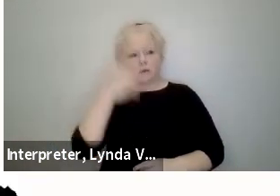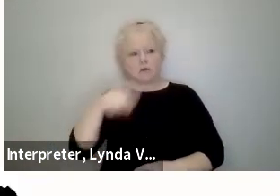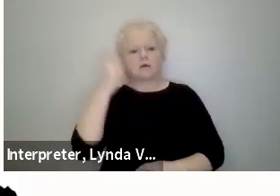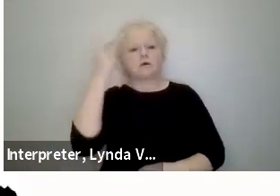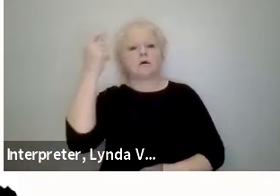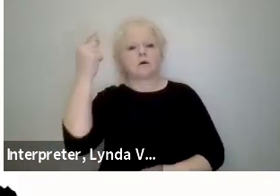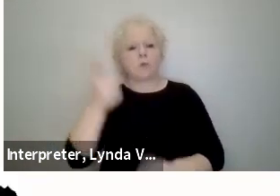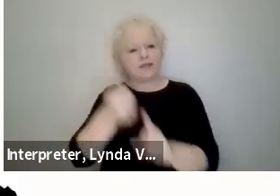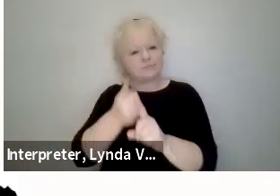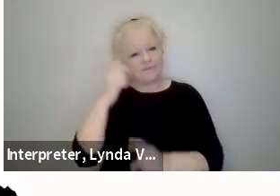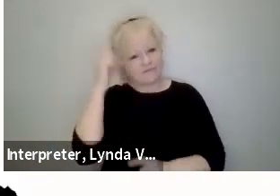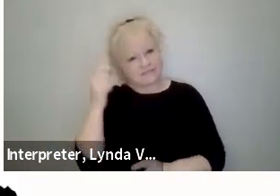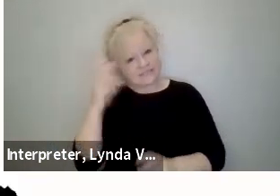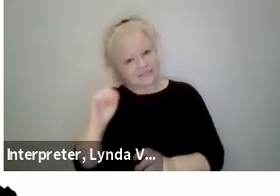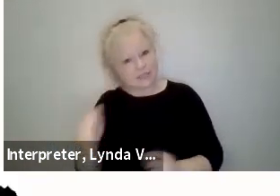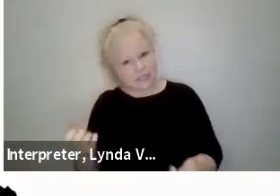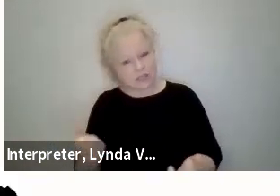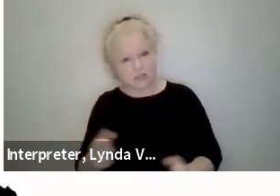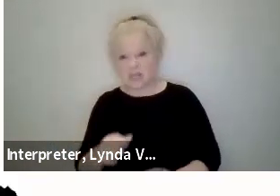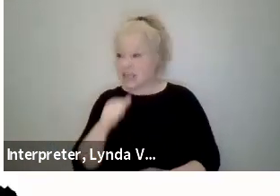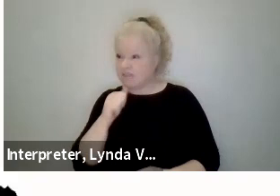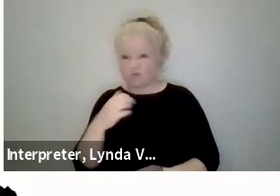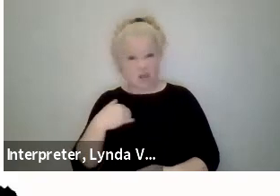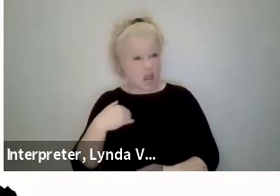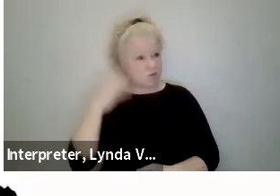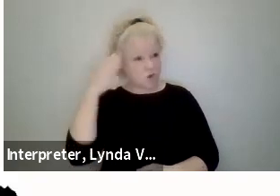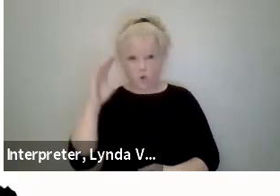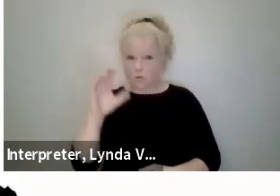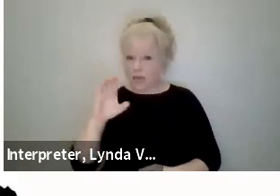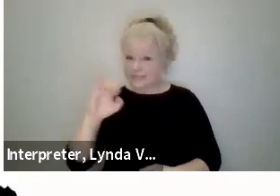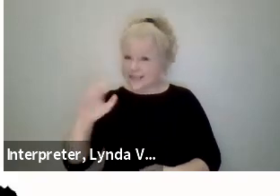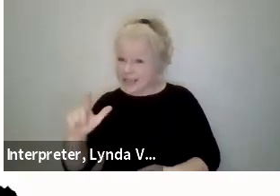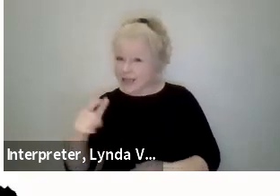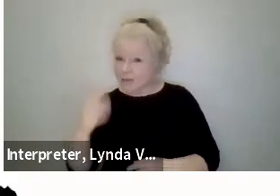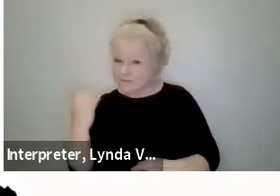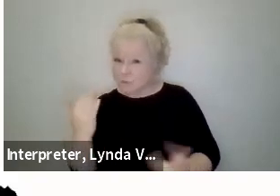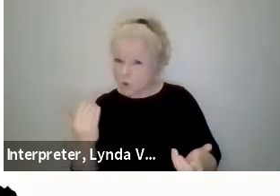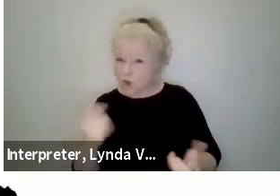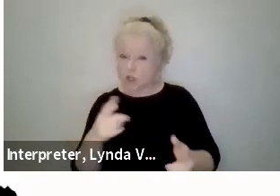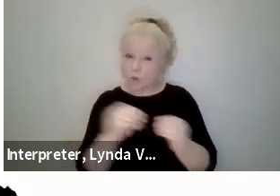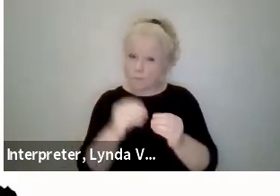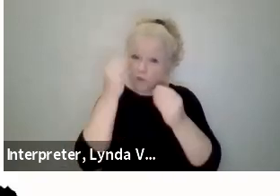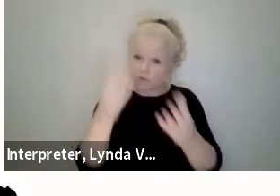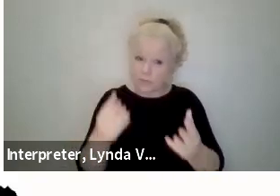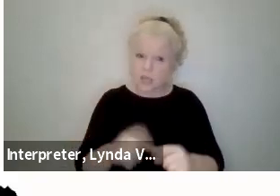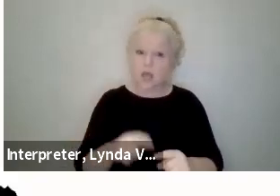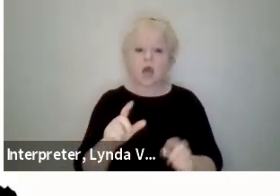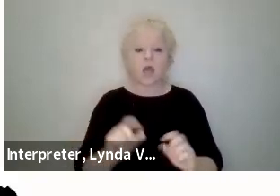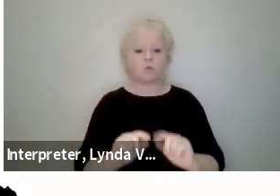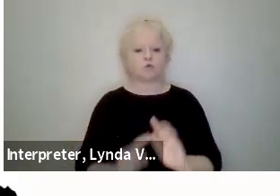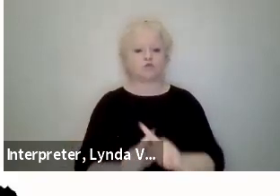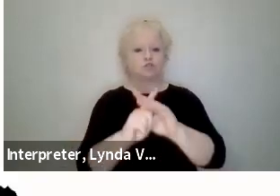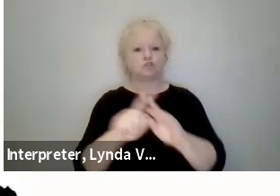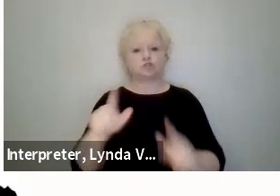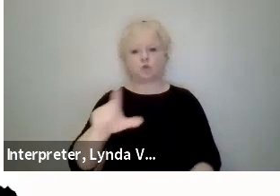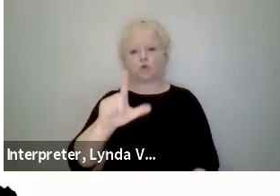community. For those that might not have heard of CILs and would like to have more information, the link, and I'll pop this in the chat a